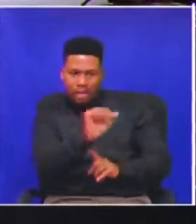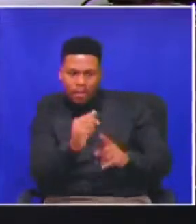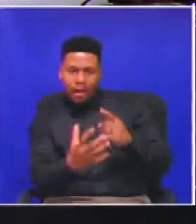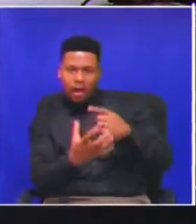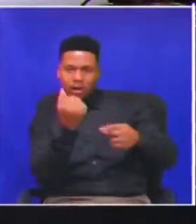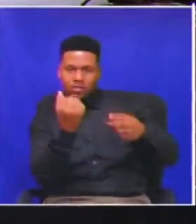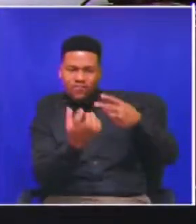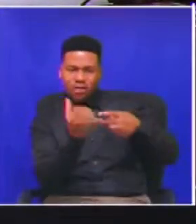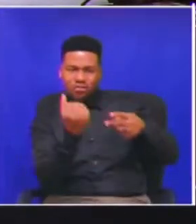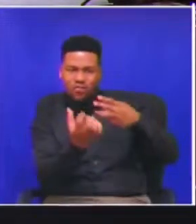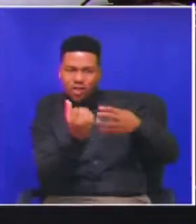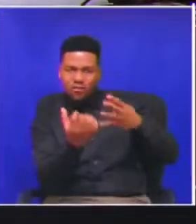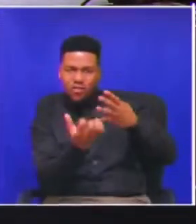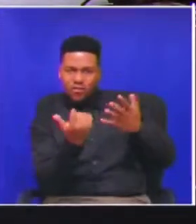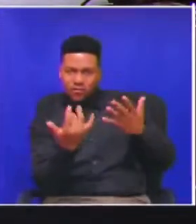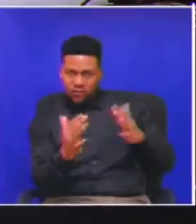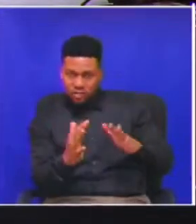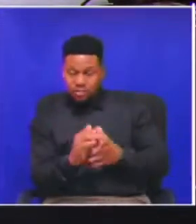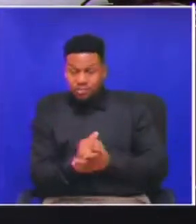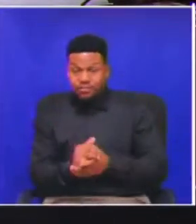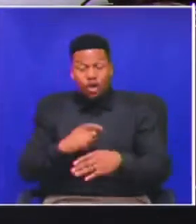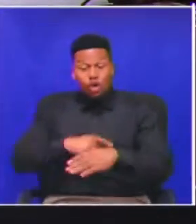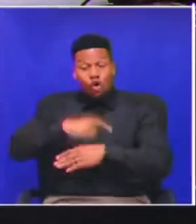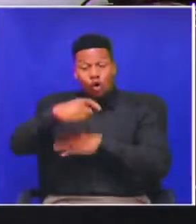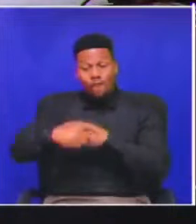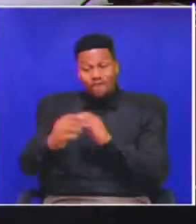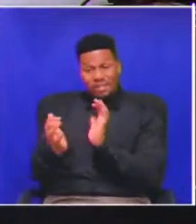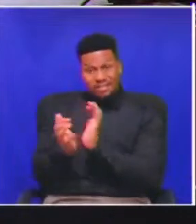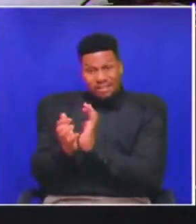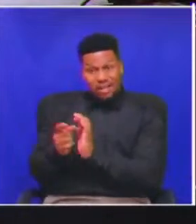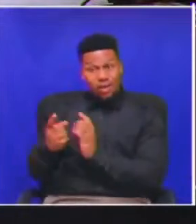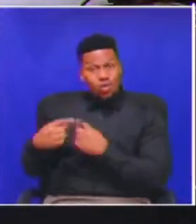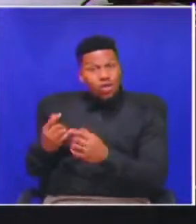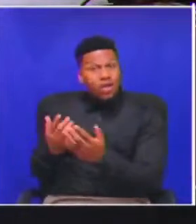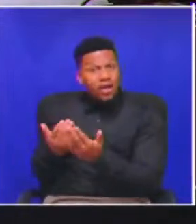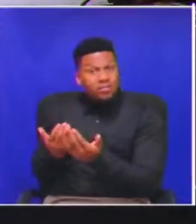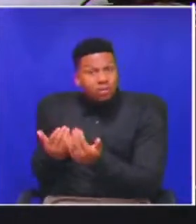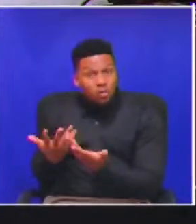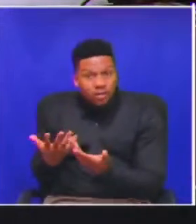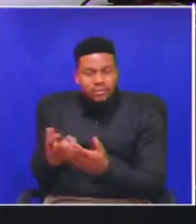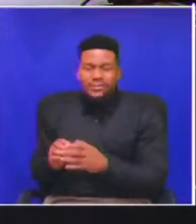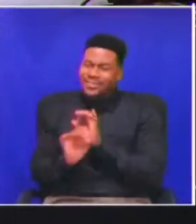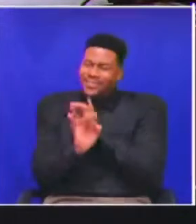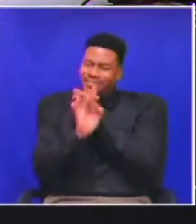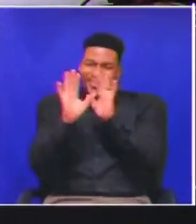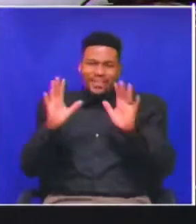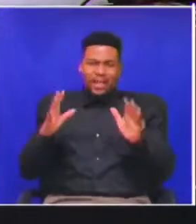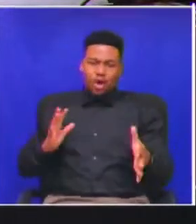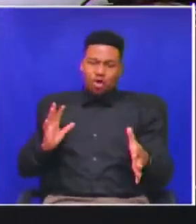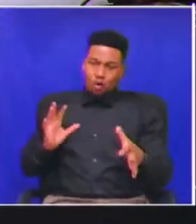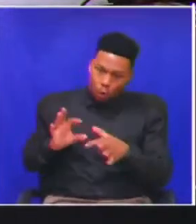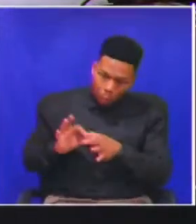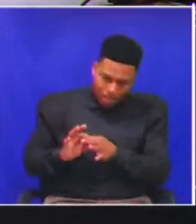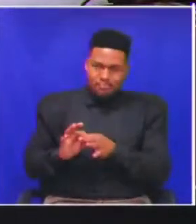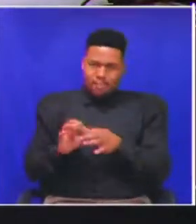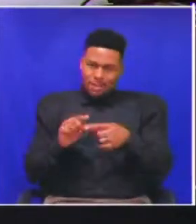clear political commitment to address debt vulnerabilities that